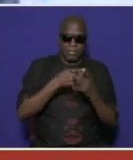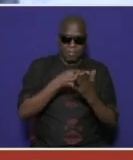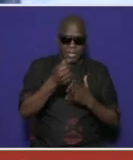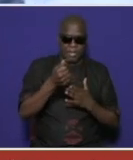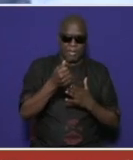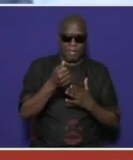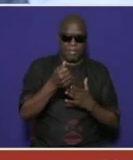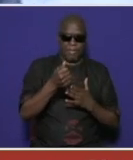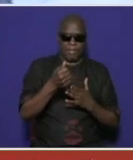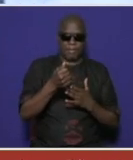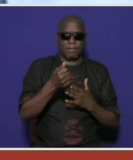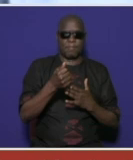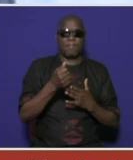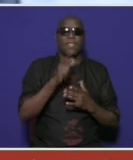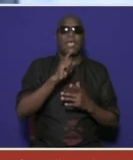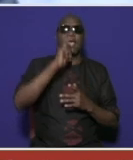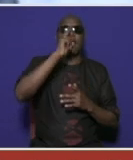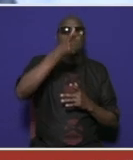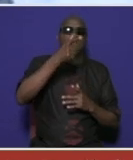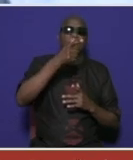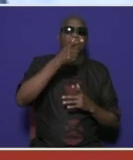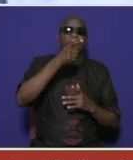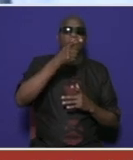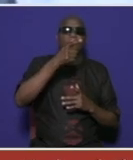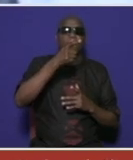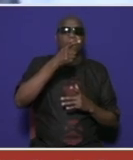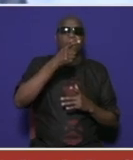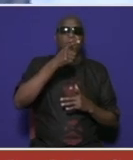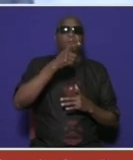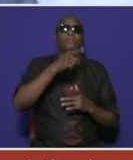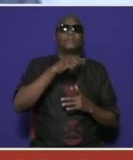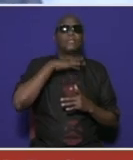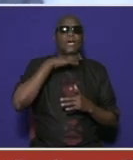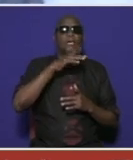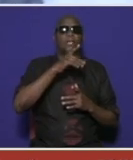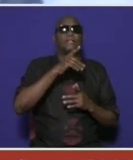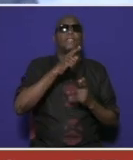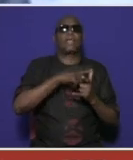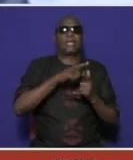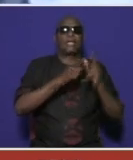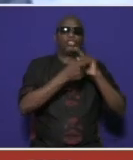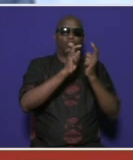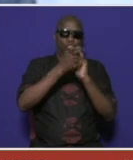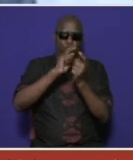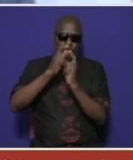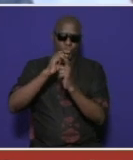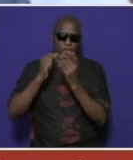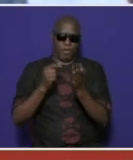later died, several changes happened. Last